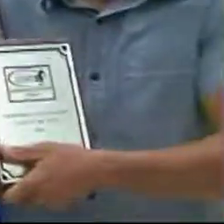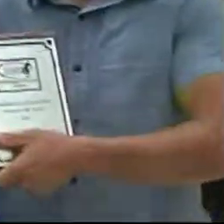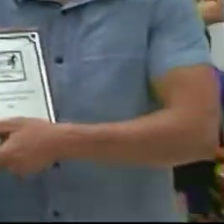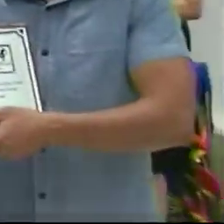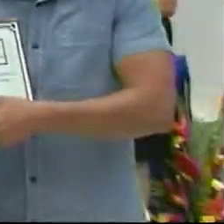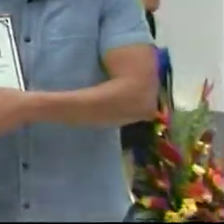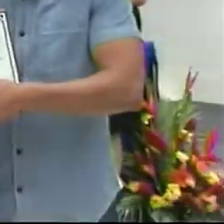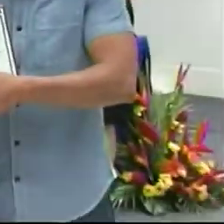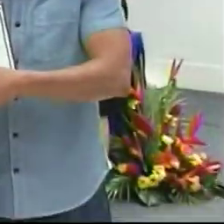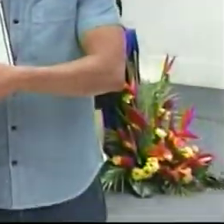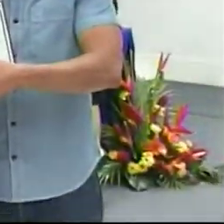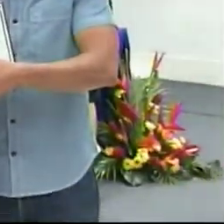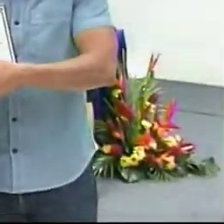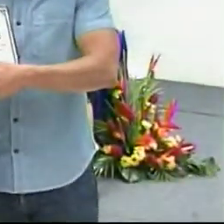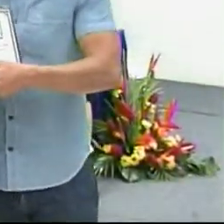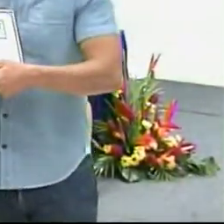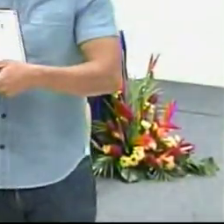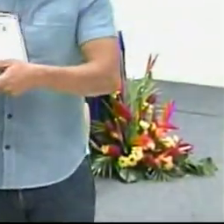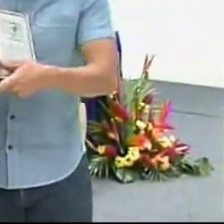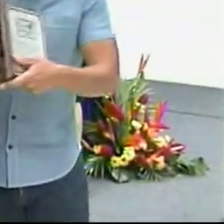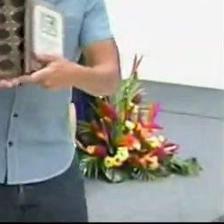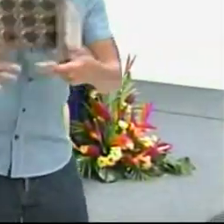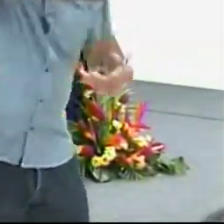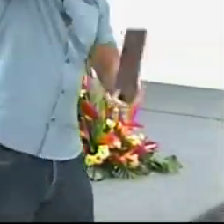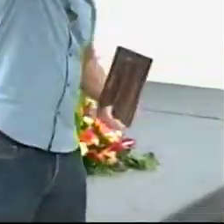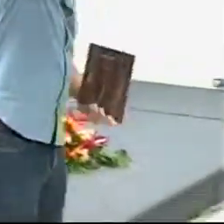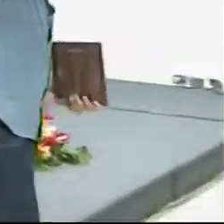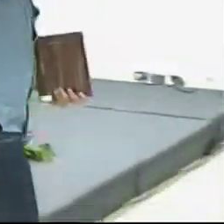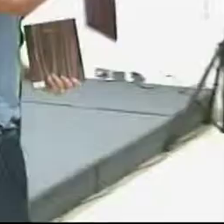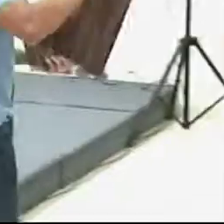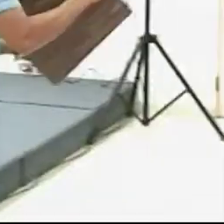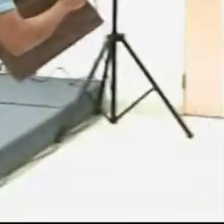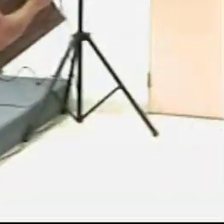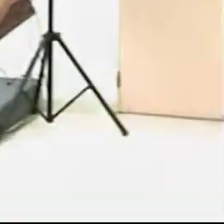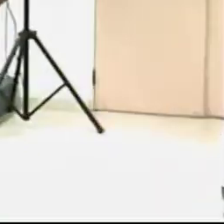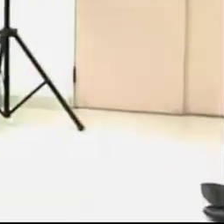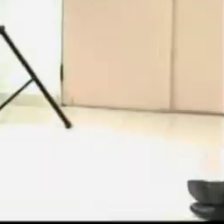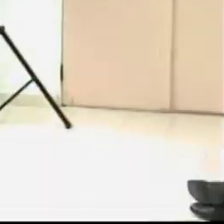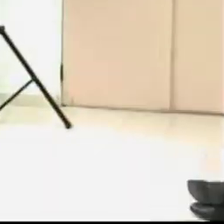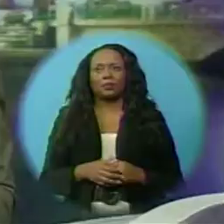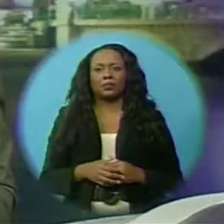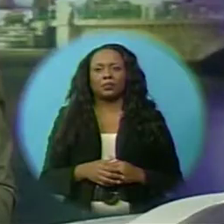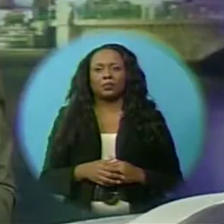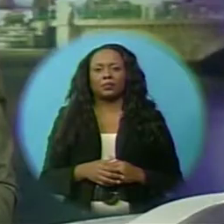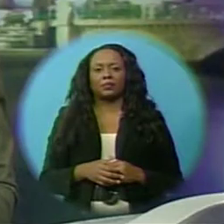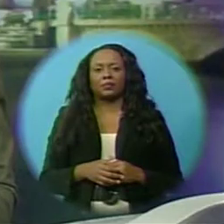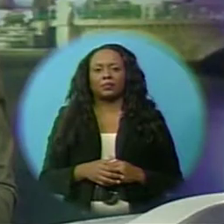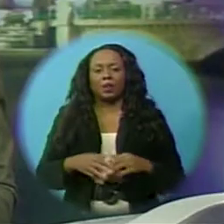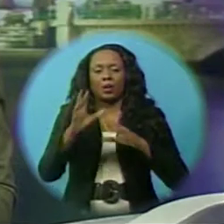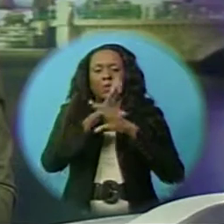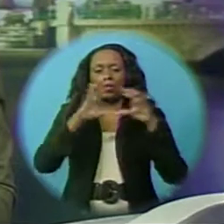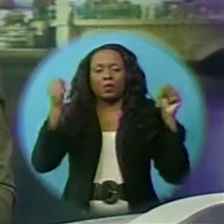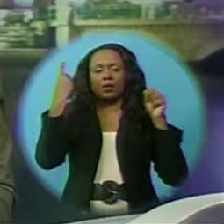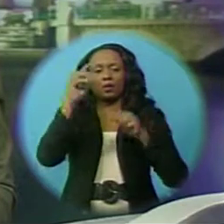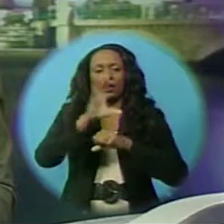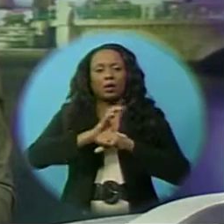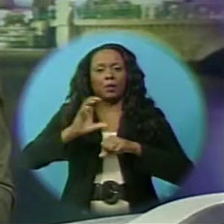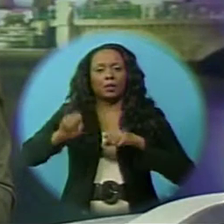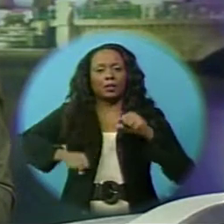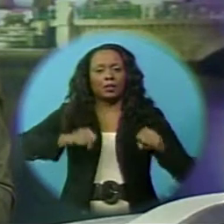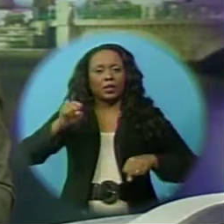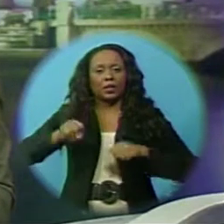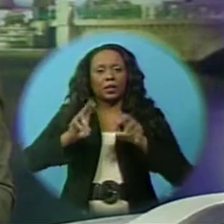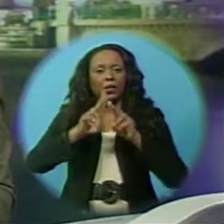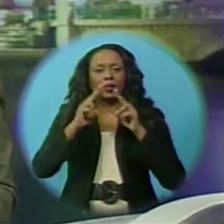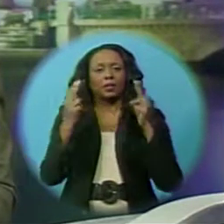the Club of the Year in 2014, and Heatwave Cycling Club, the 2015 Club of the Year. President of the Caribbean Cycling